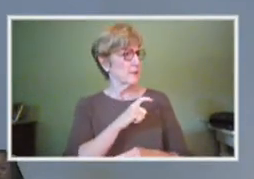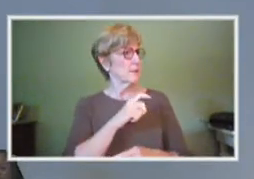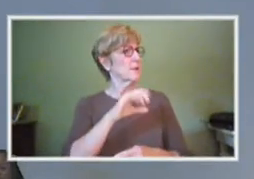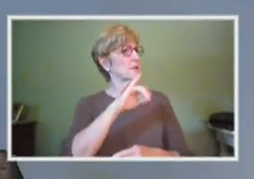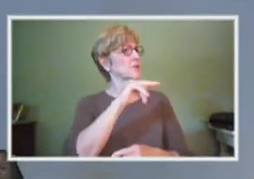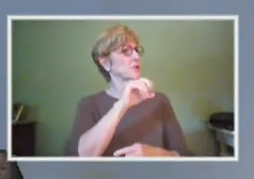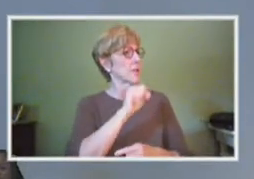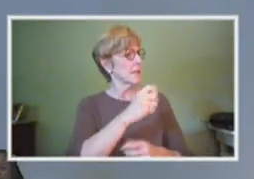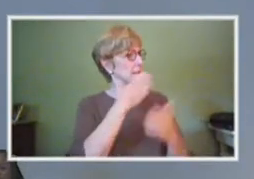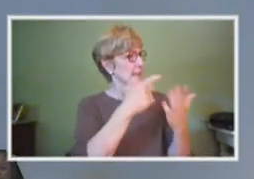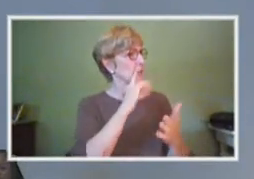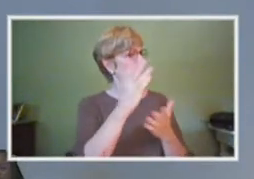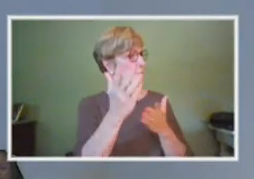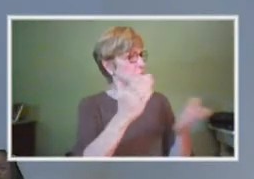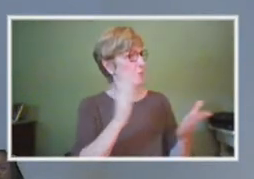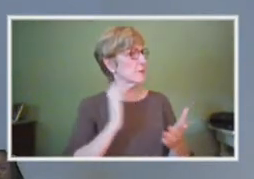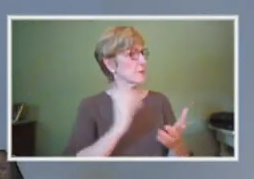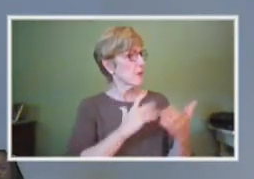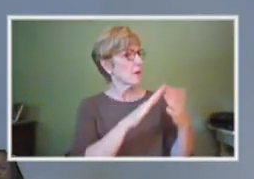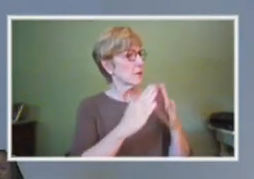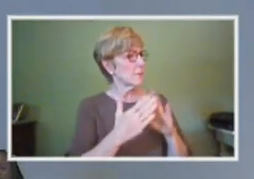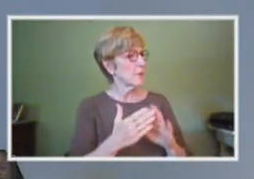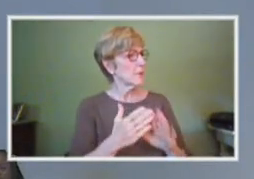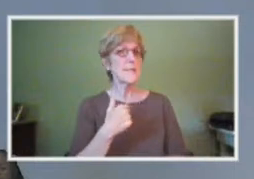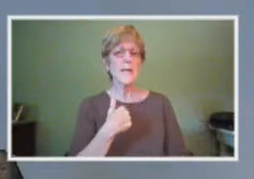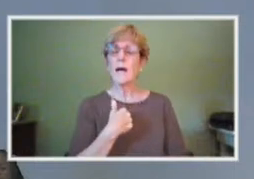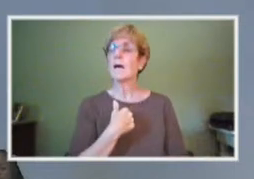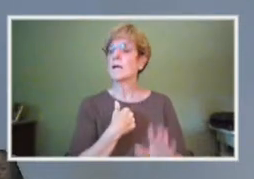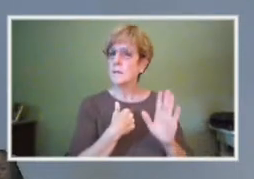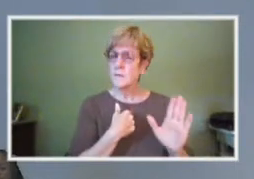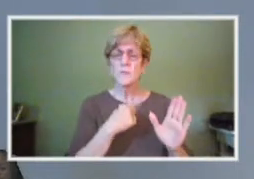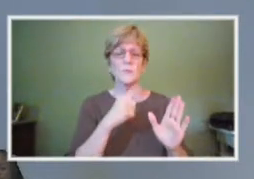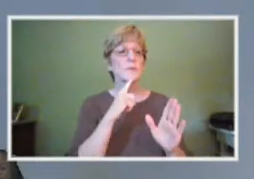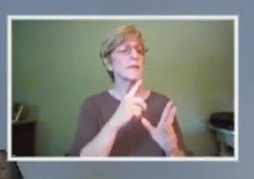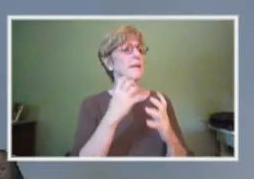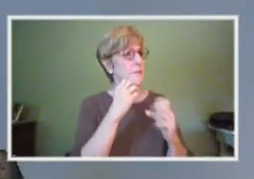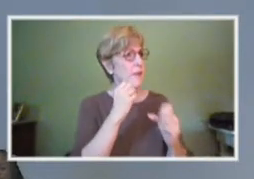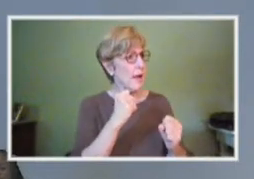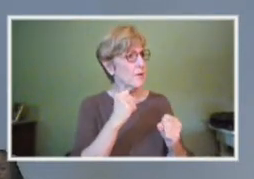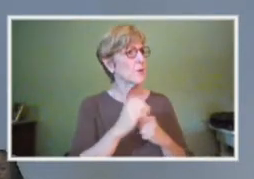our community. I definitely value